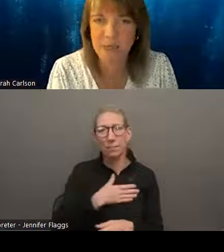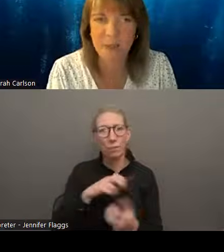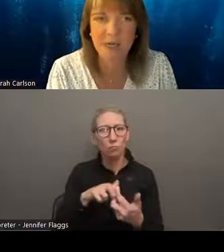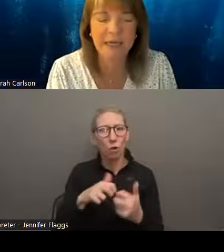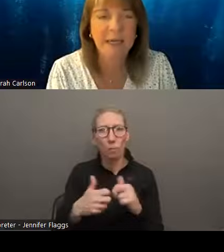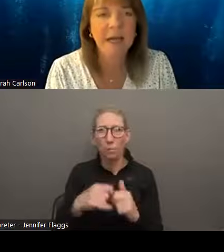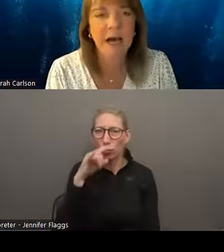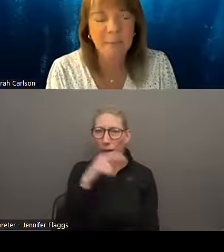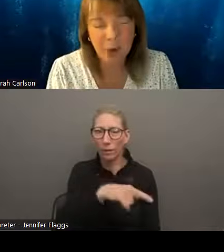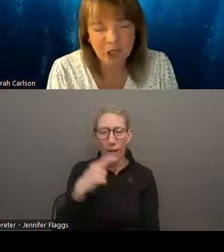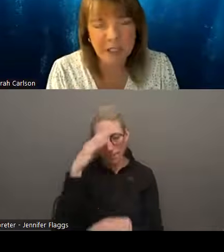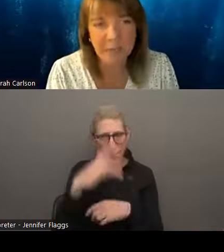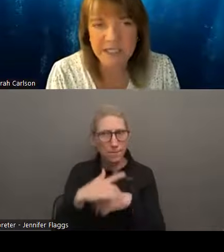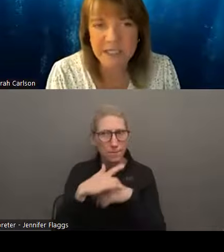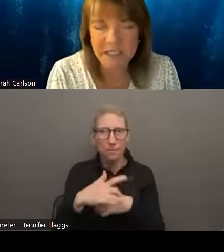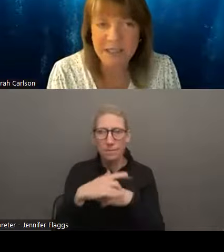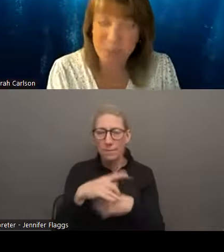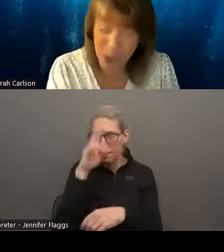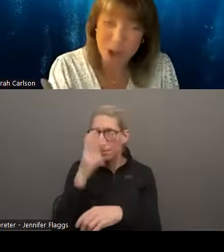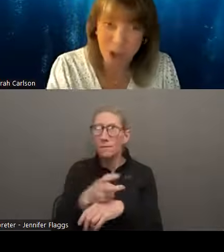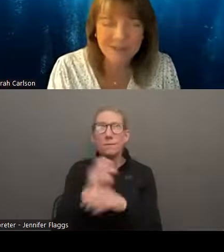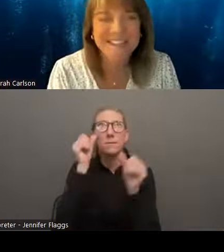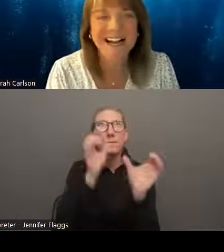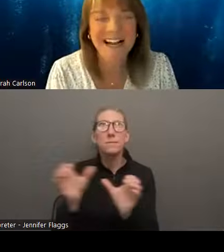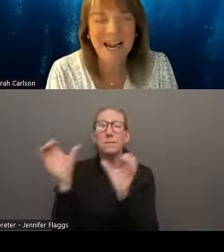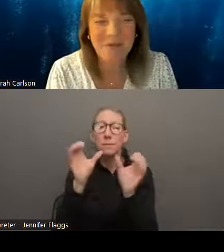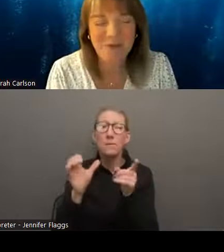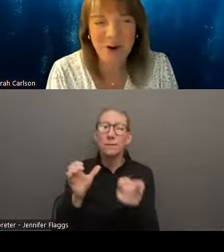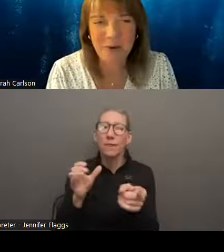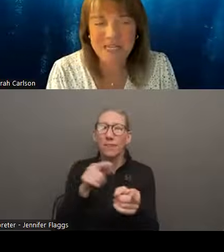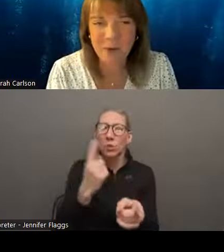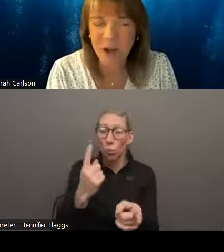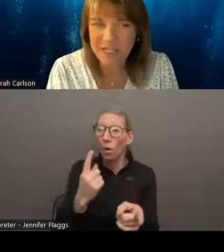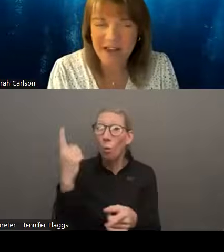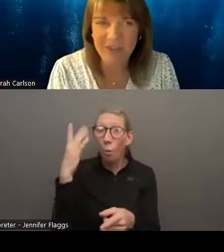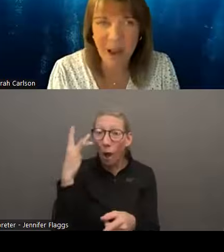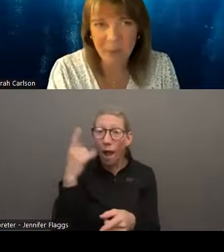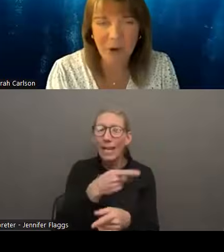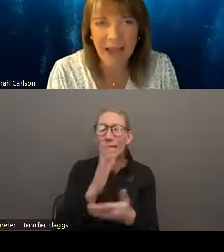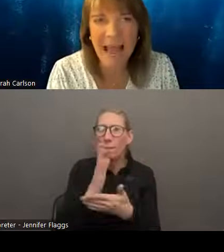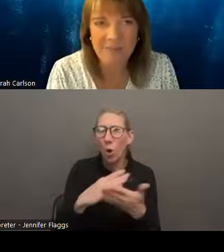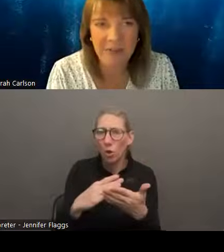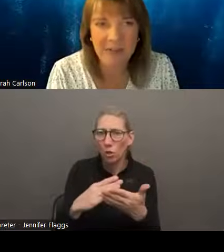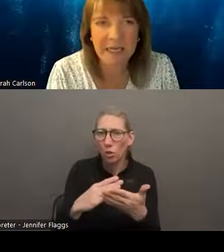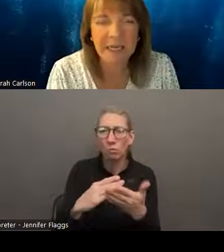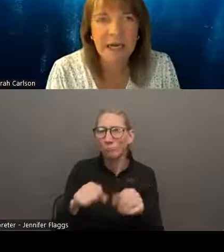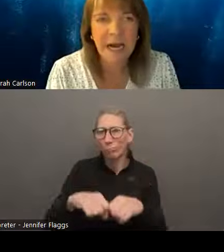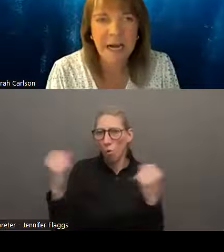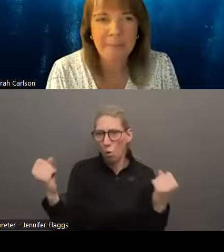keeps me up at night, partially because it's a partial amphora. We only have the upper half of